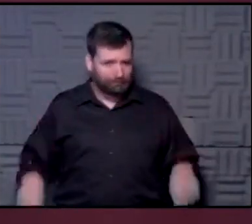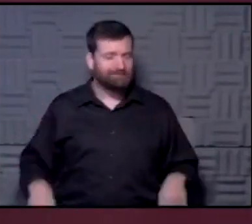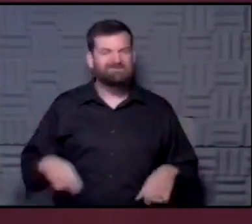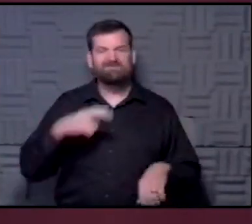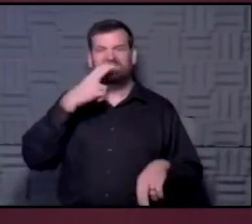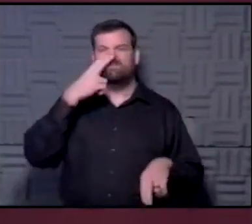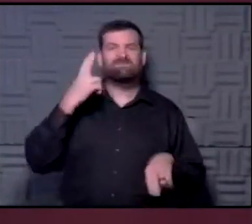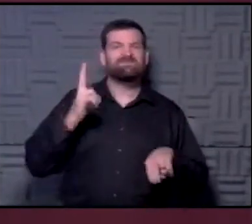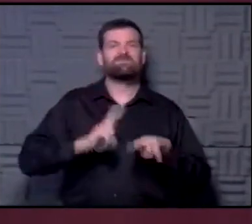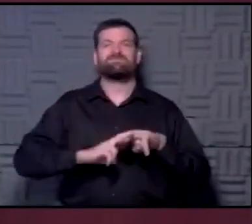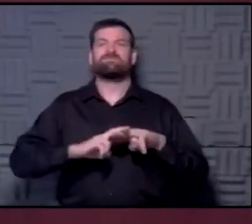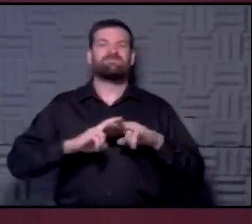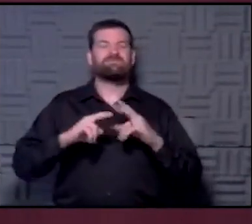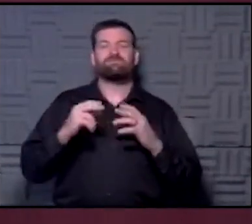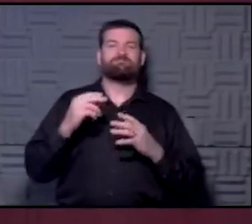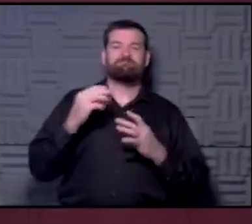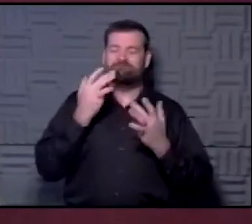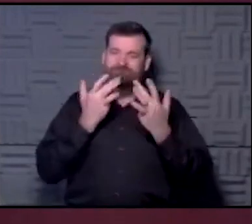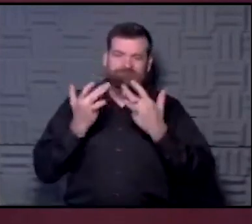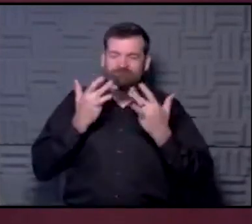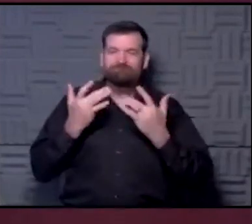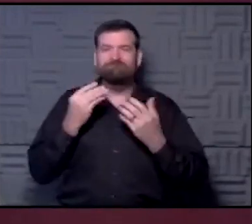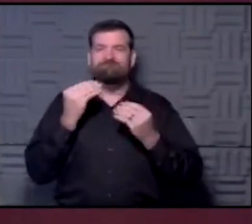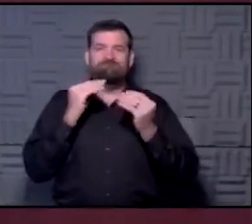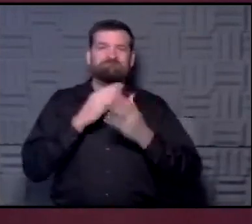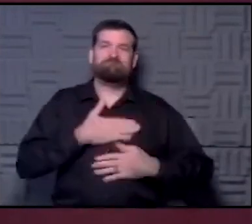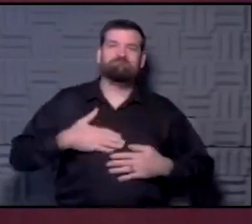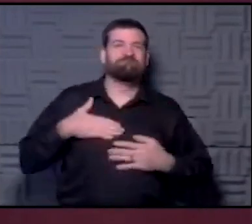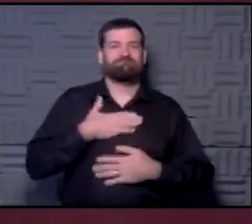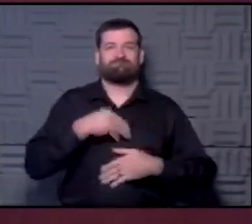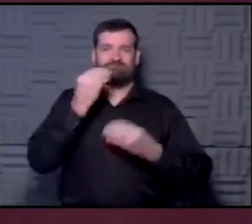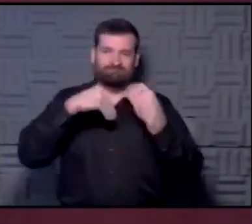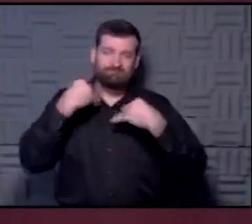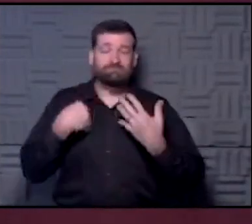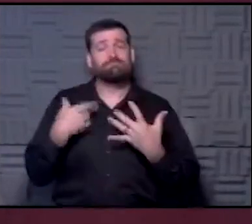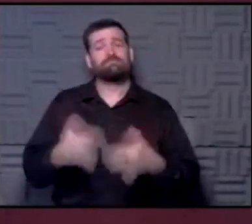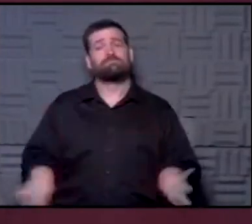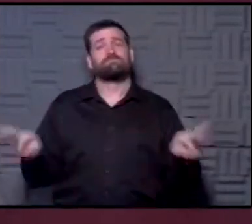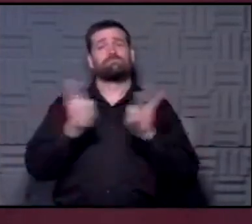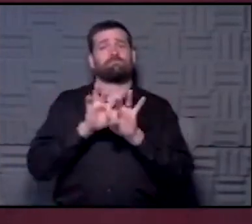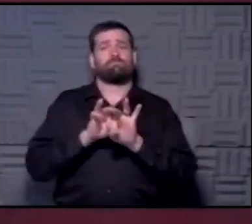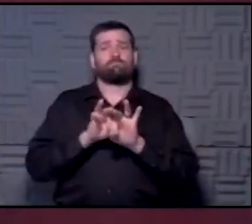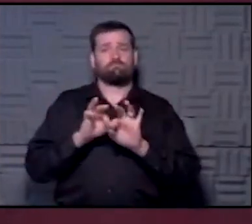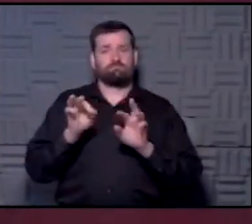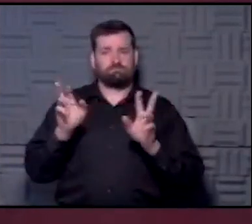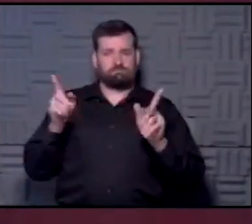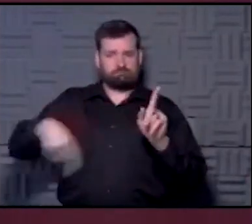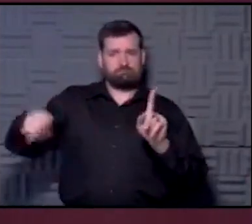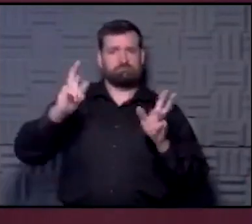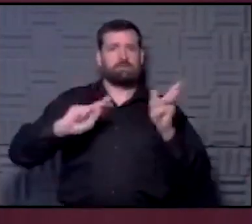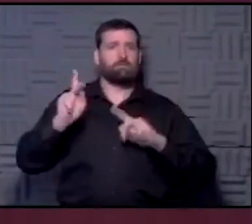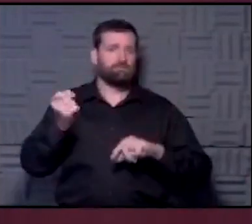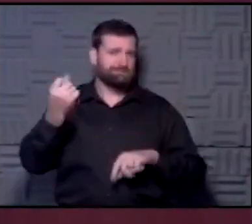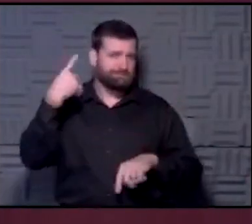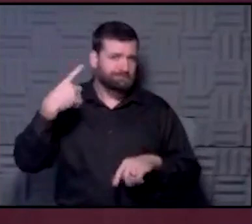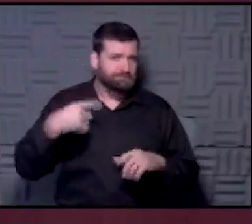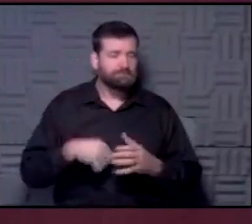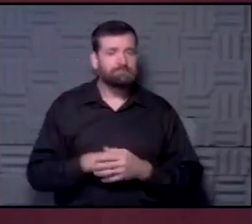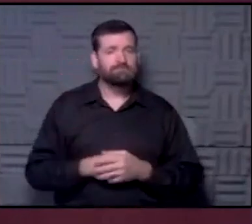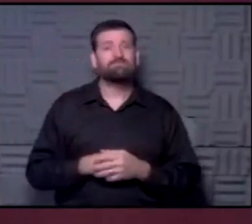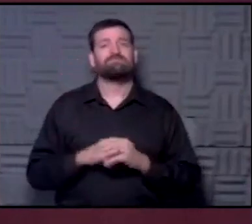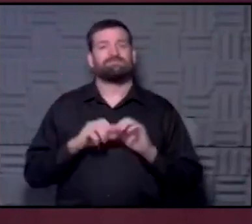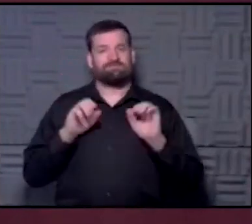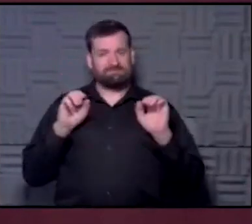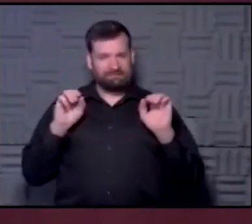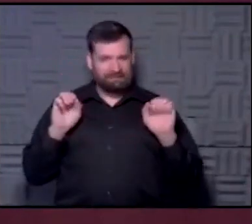fun foods and indulgences, Yeah, okay. I think it's really important for people to understand, for sure, that they can have